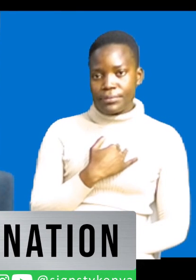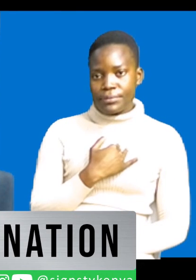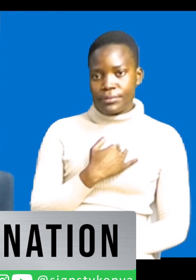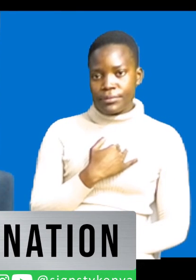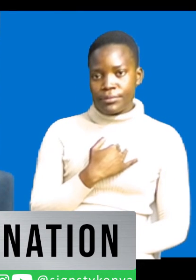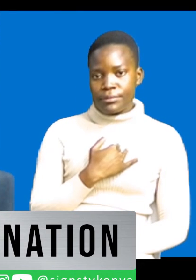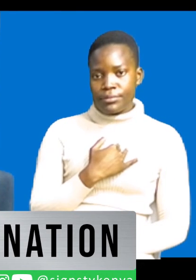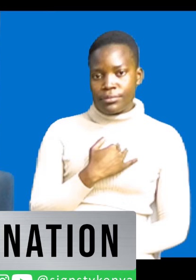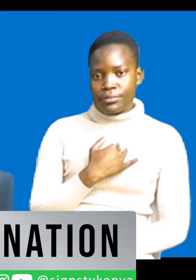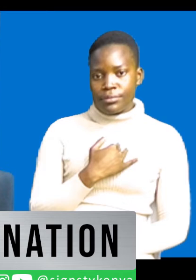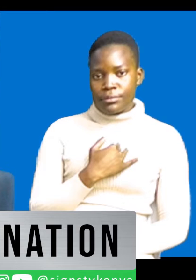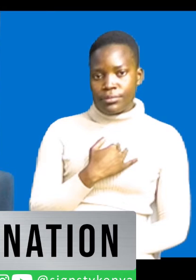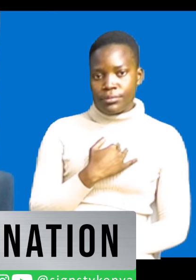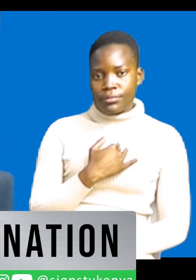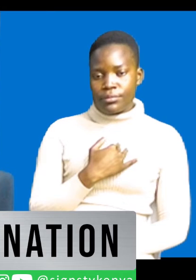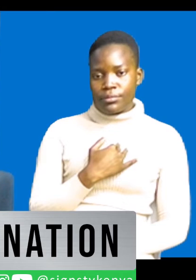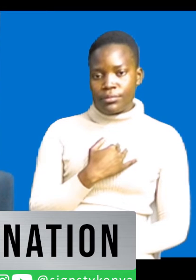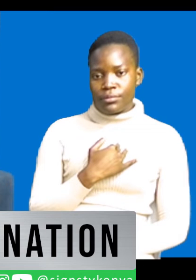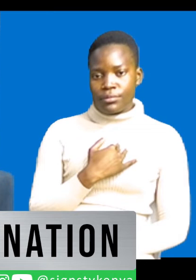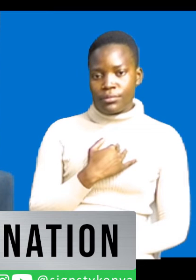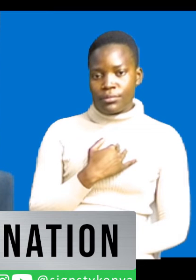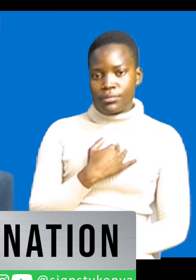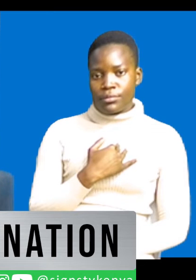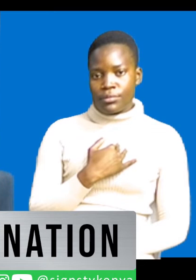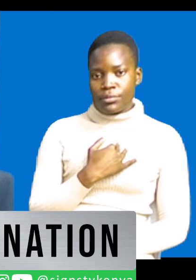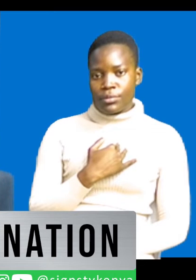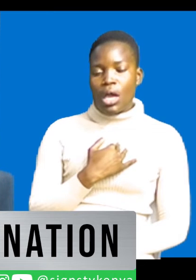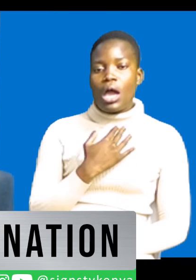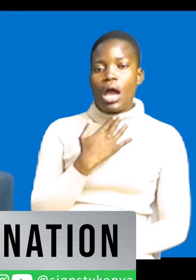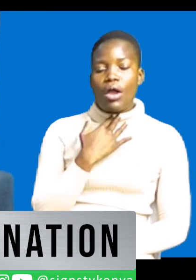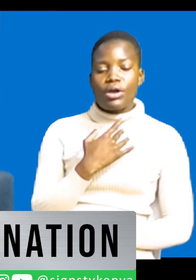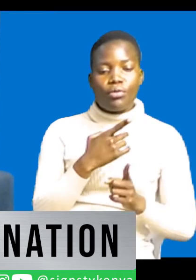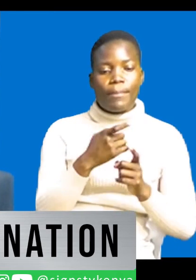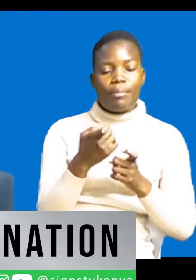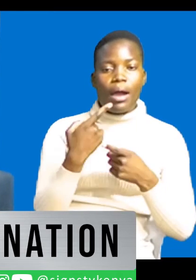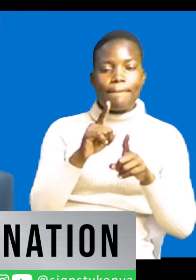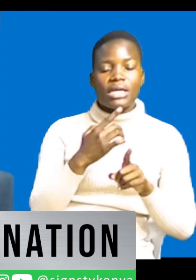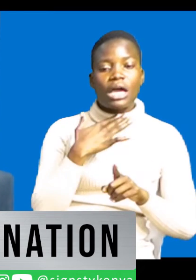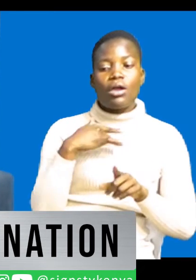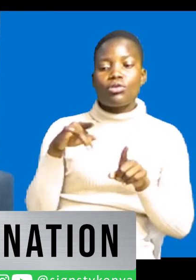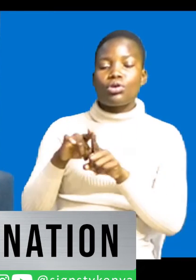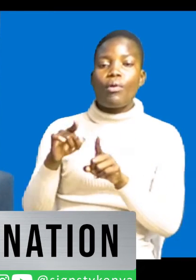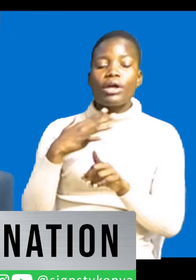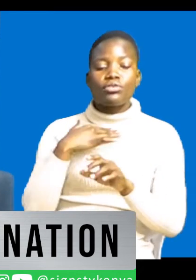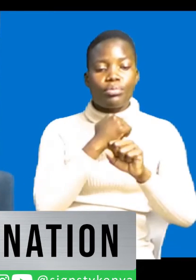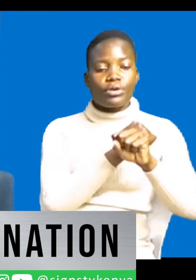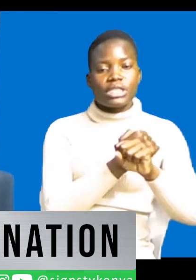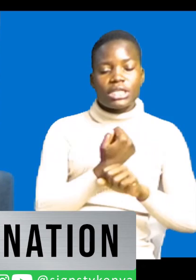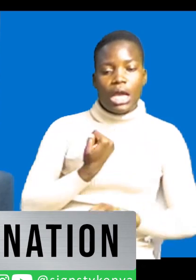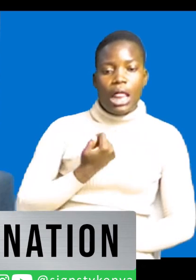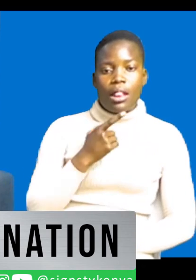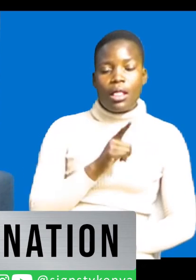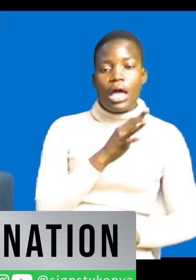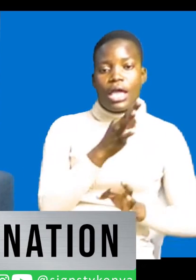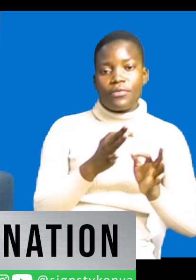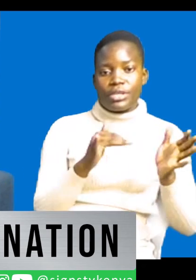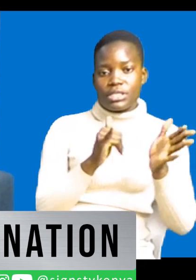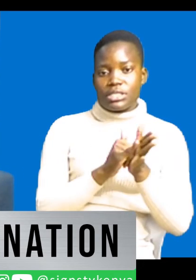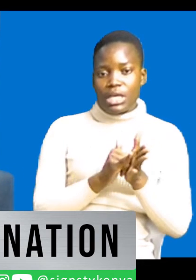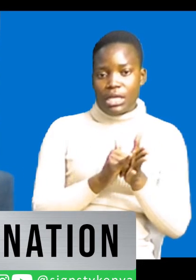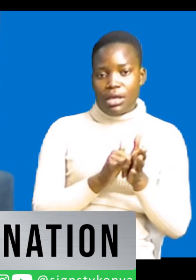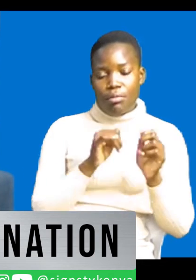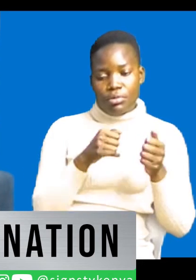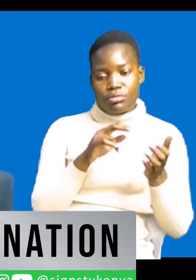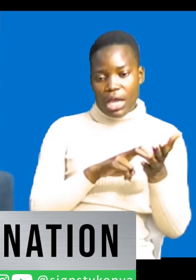to whatever her, to crucify her, I also want kumtetea. Number one, if it was that bad,